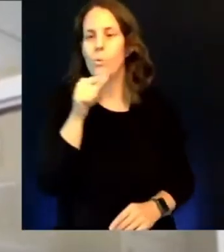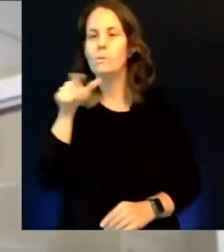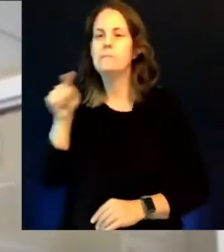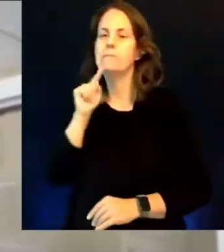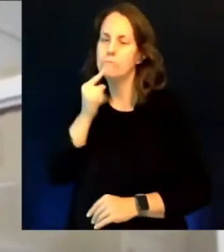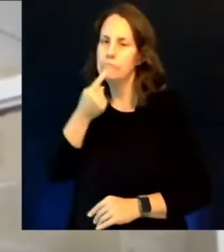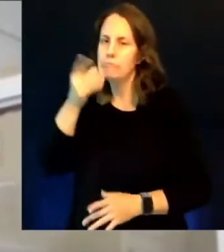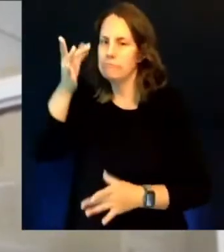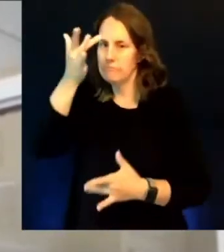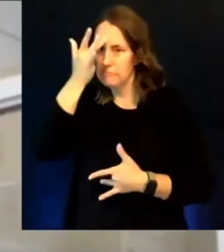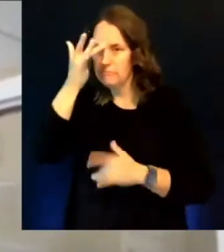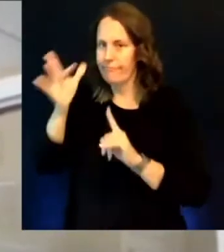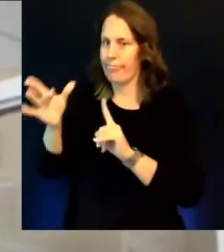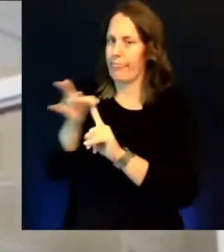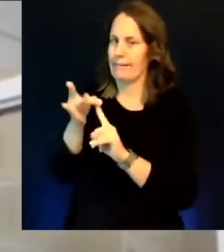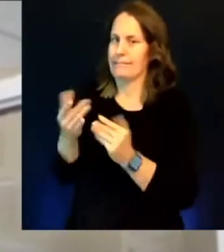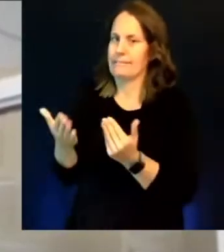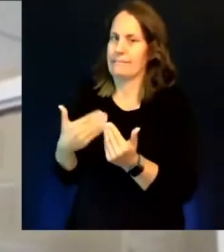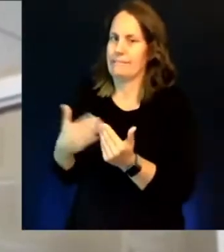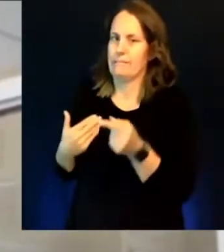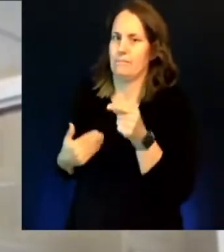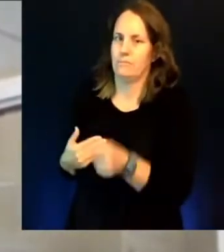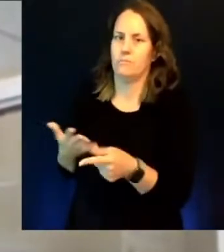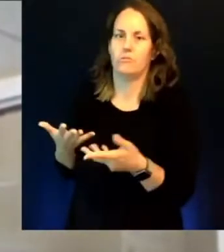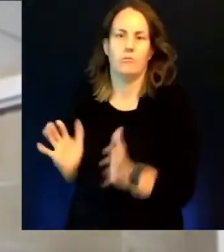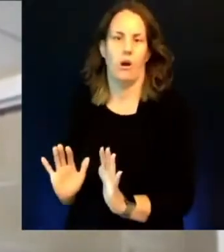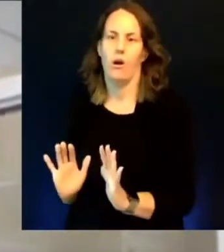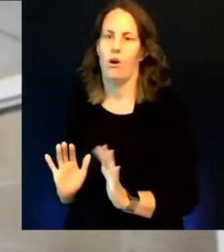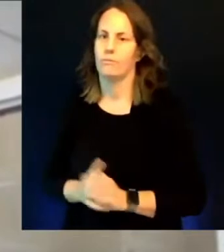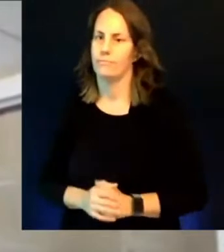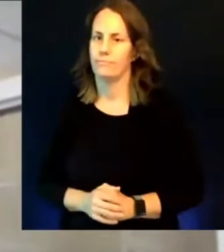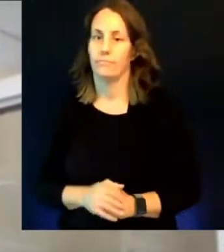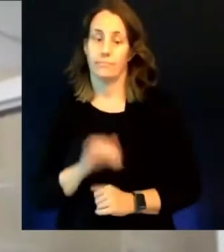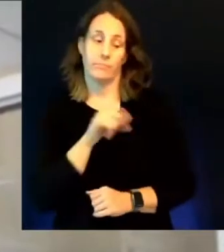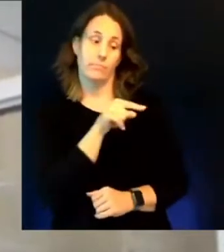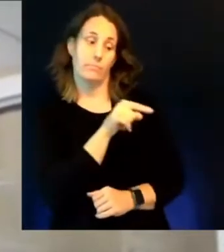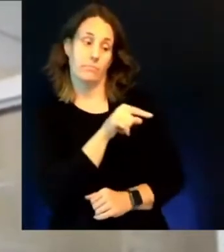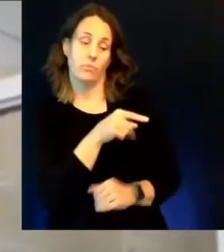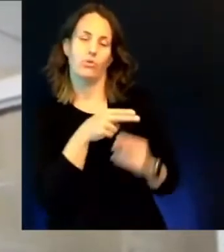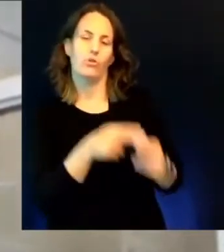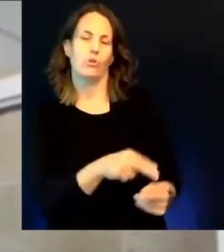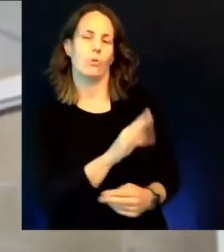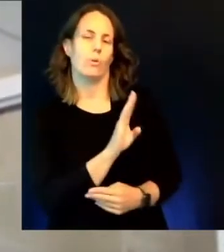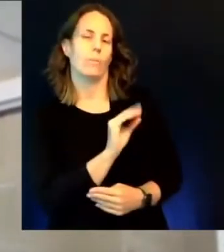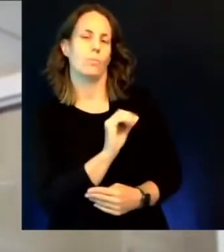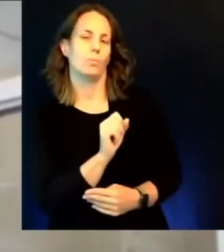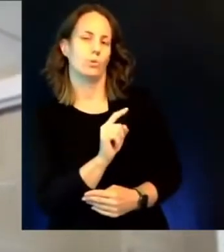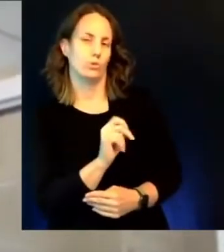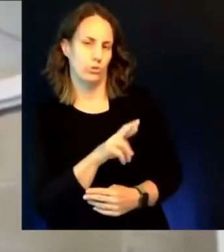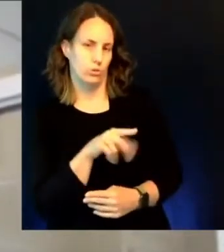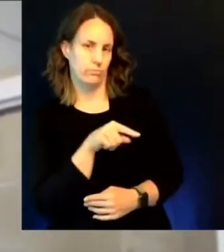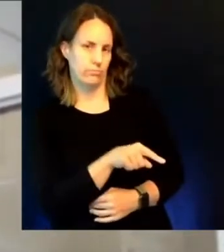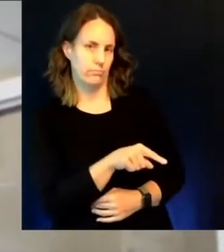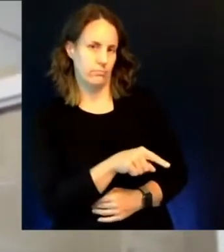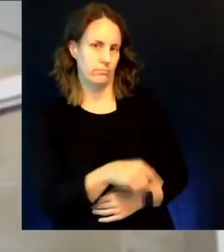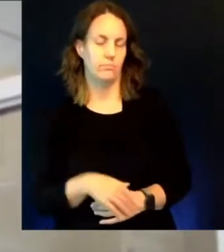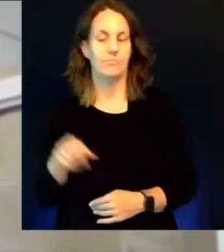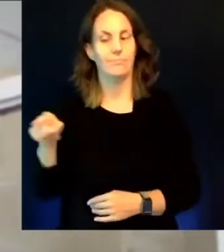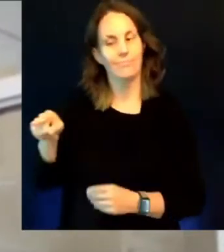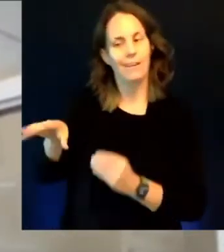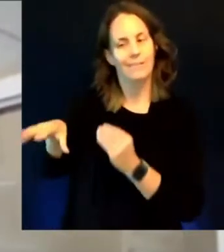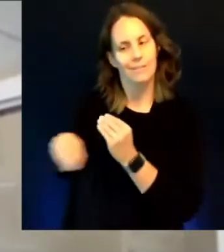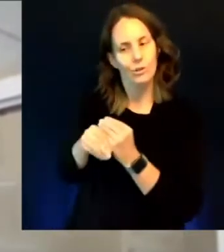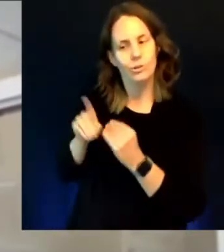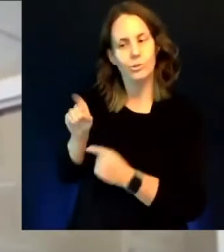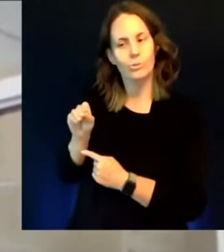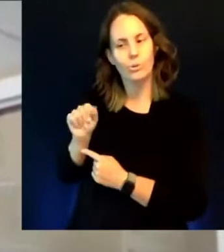doses is not live. The issue about additional doses for immunocompromised people is now active. And we do recommend